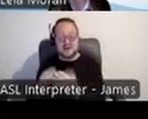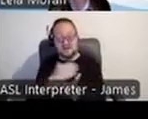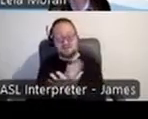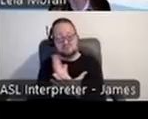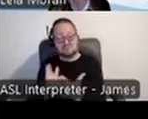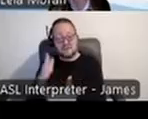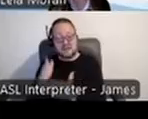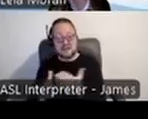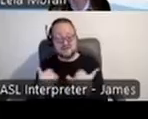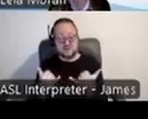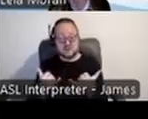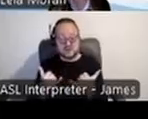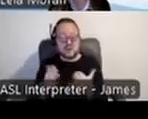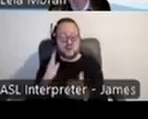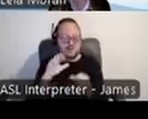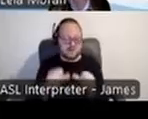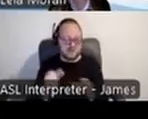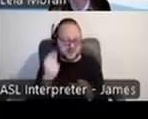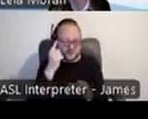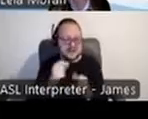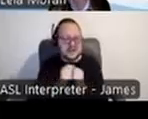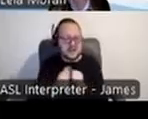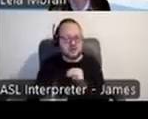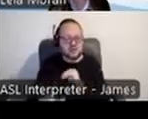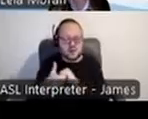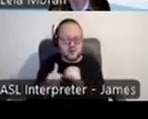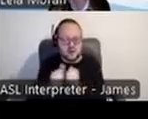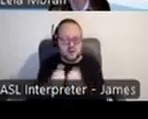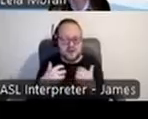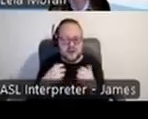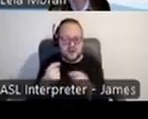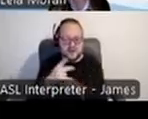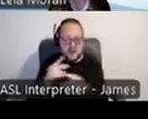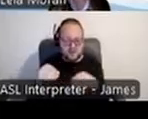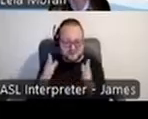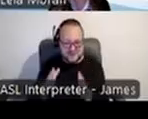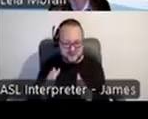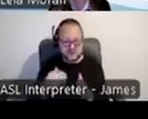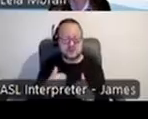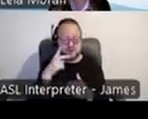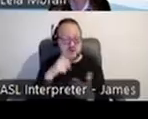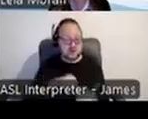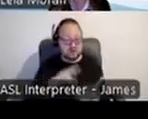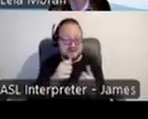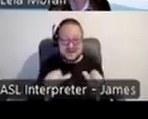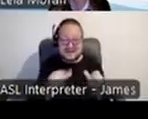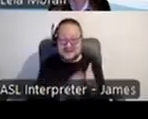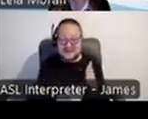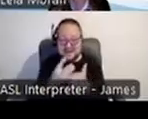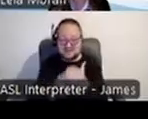to understand ways to partner with healthcare providers to address gaps in caregiver support, share and